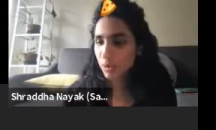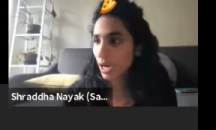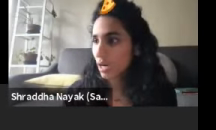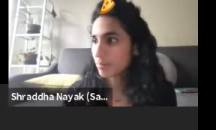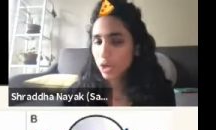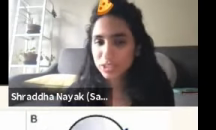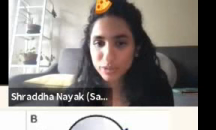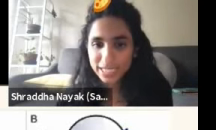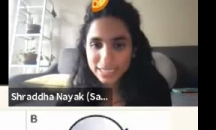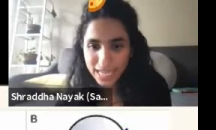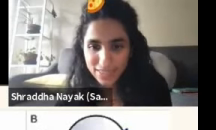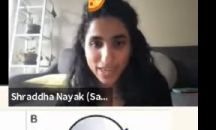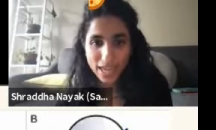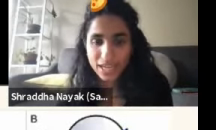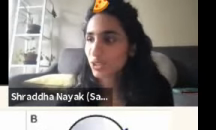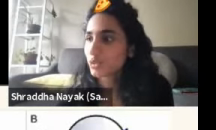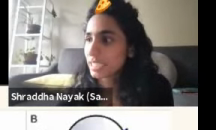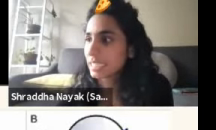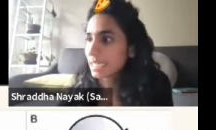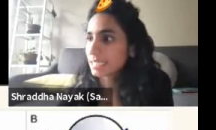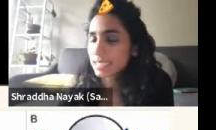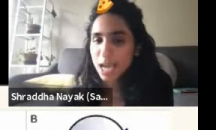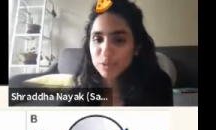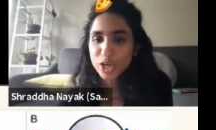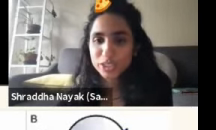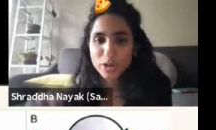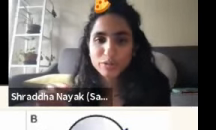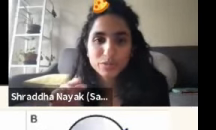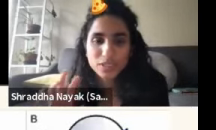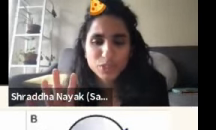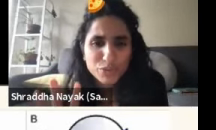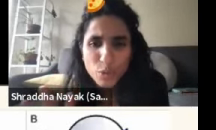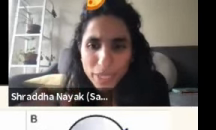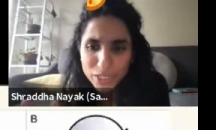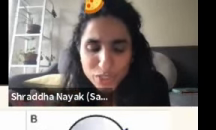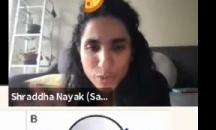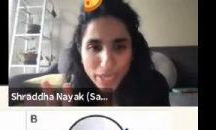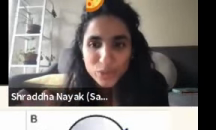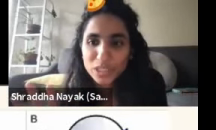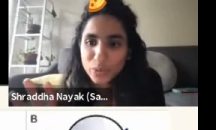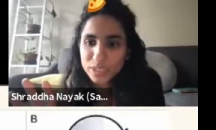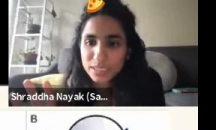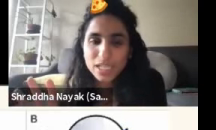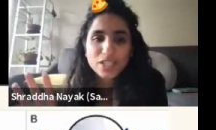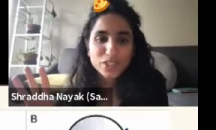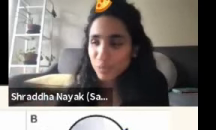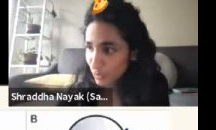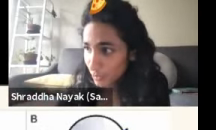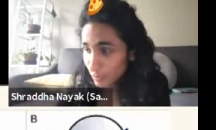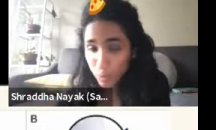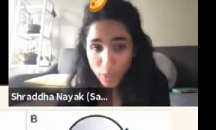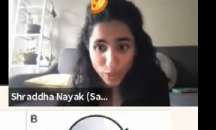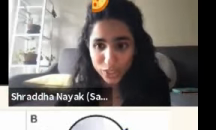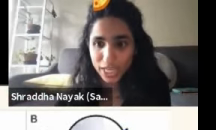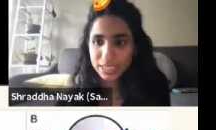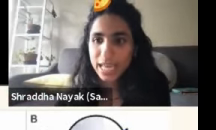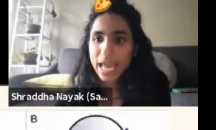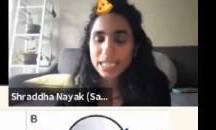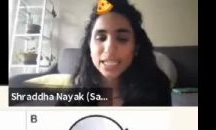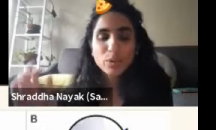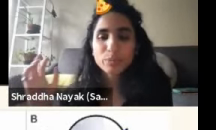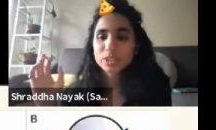So on the right side there, you see like a snapshot of just four pages from my Google Notes. This was for one